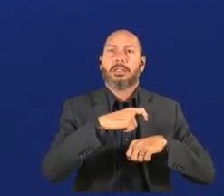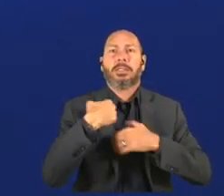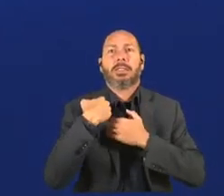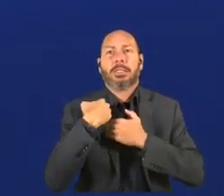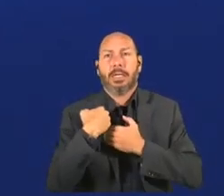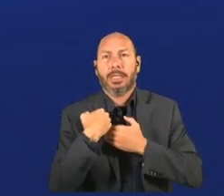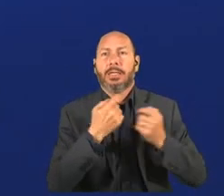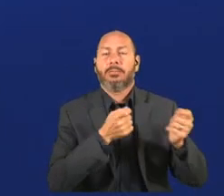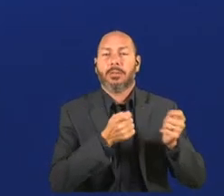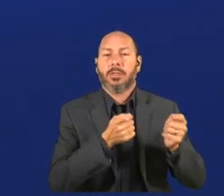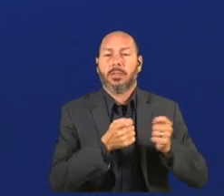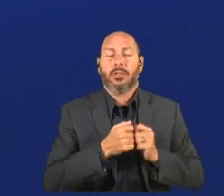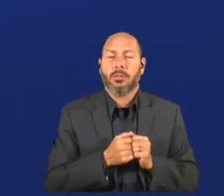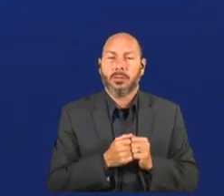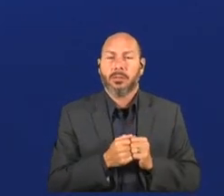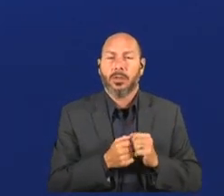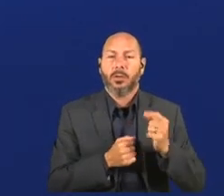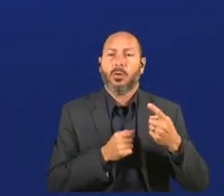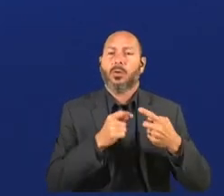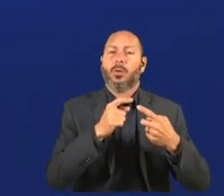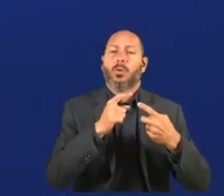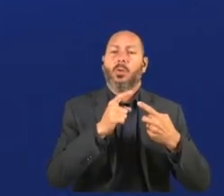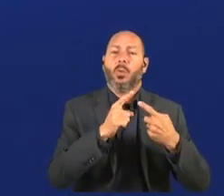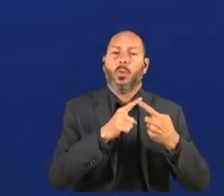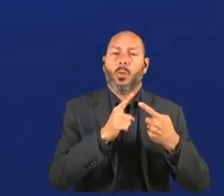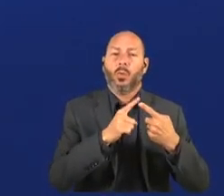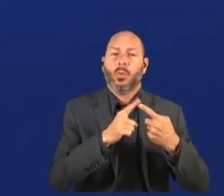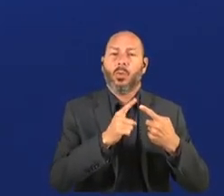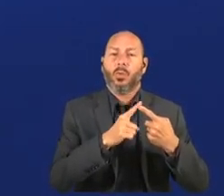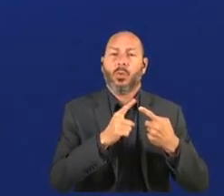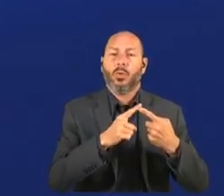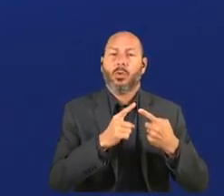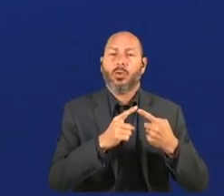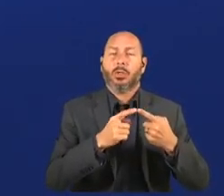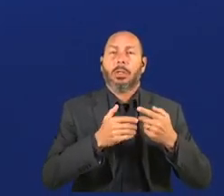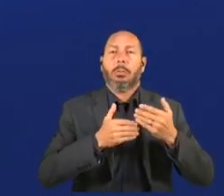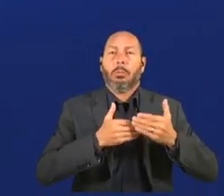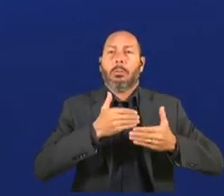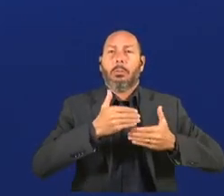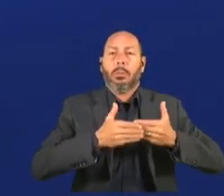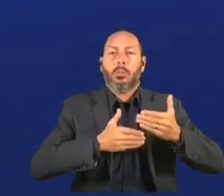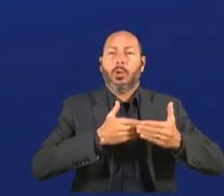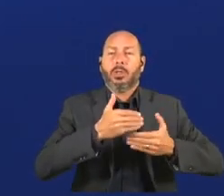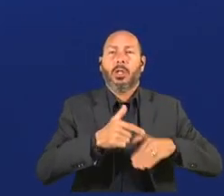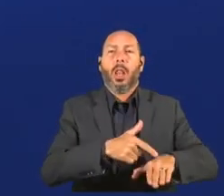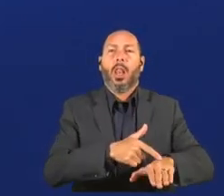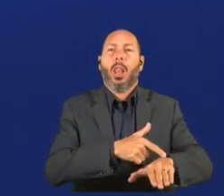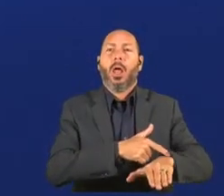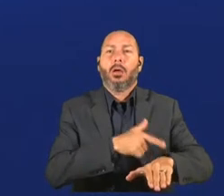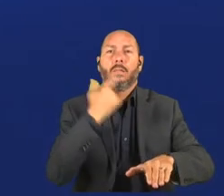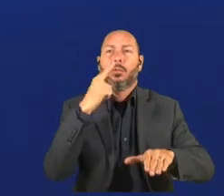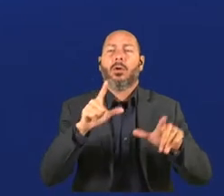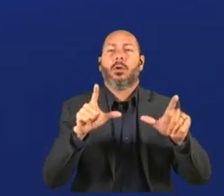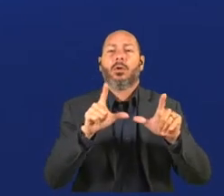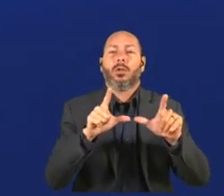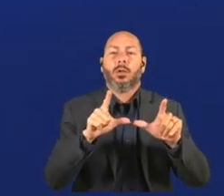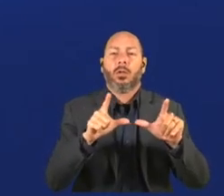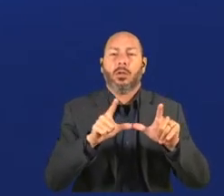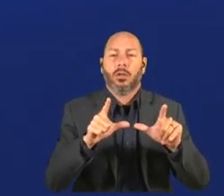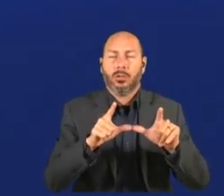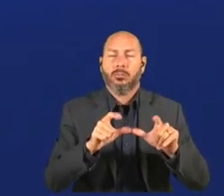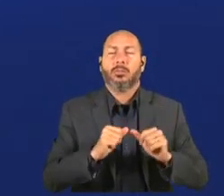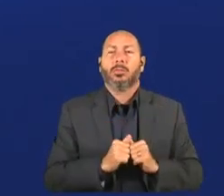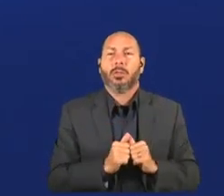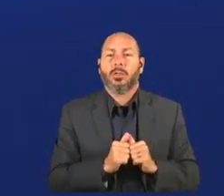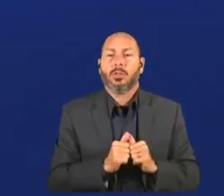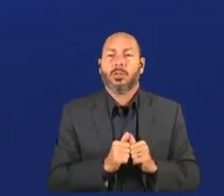One is the bureaucratic, the licensing issues that they have with regards to managing their credentialing, their licensing process,